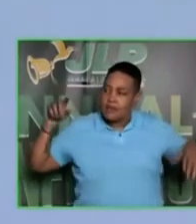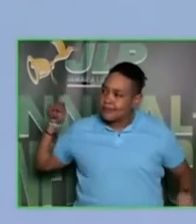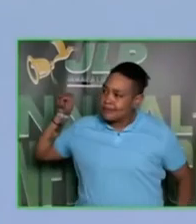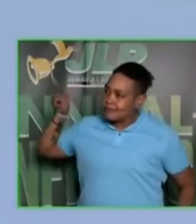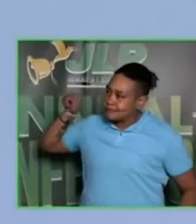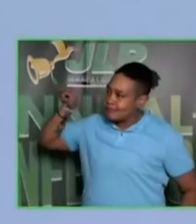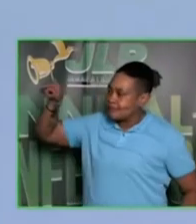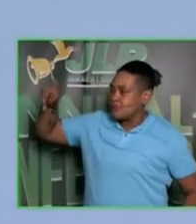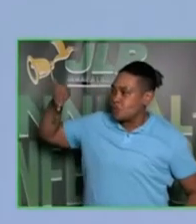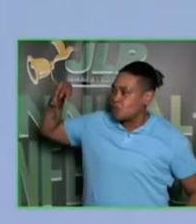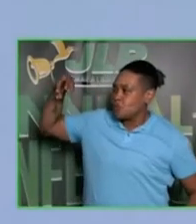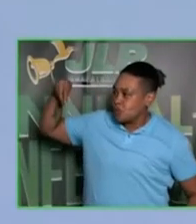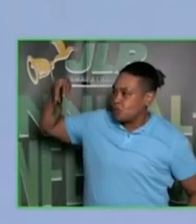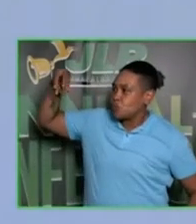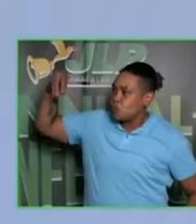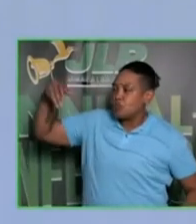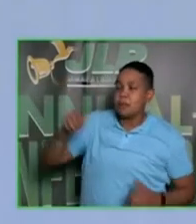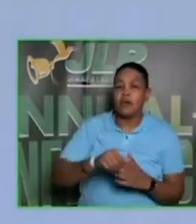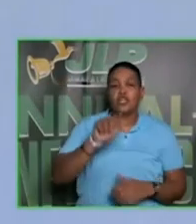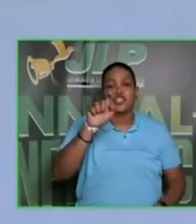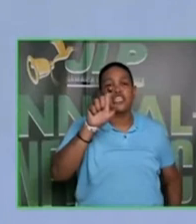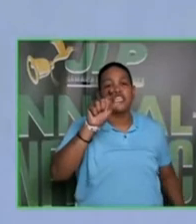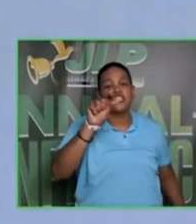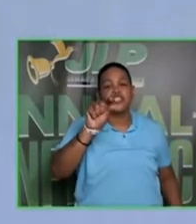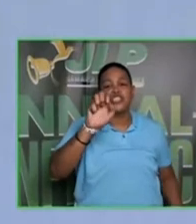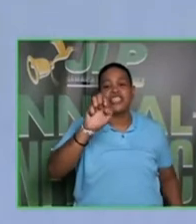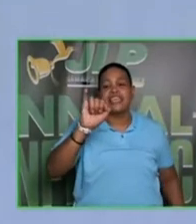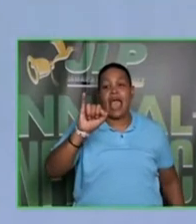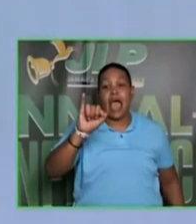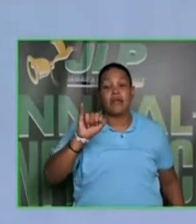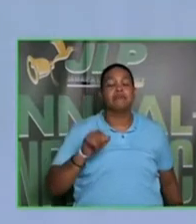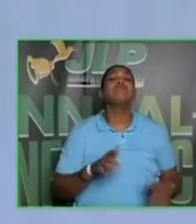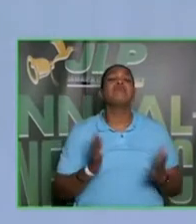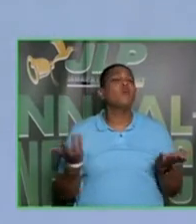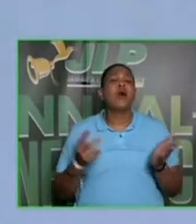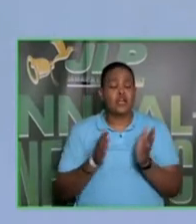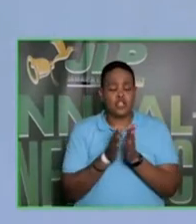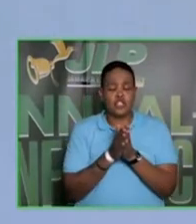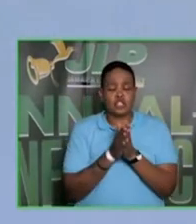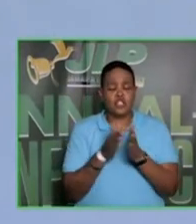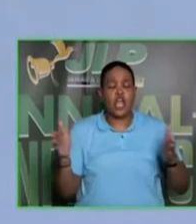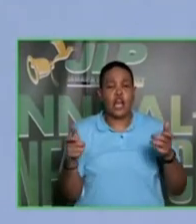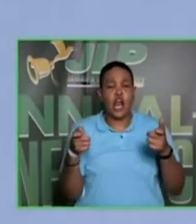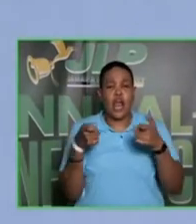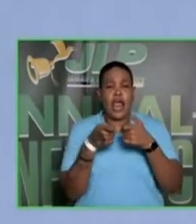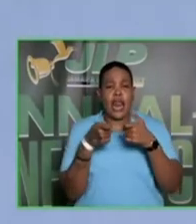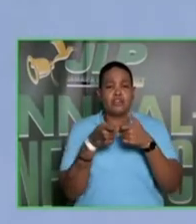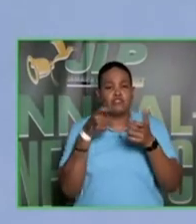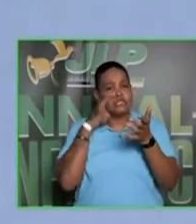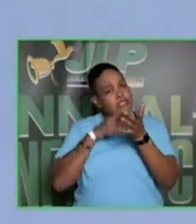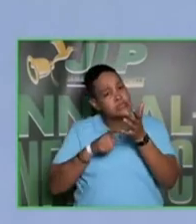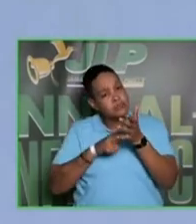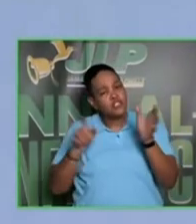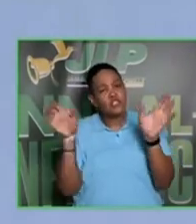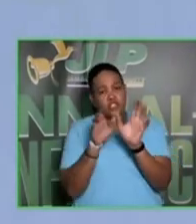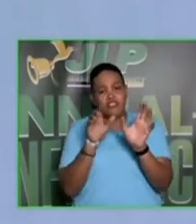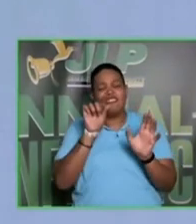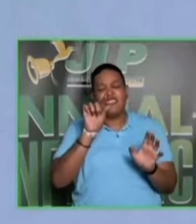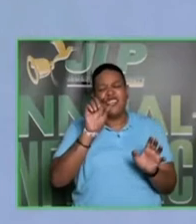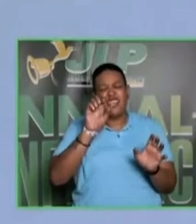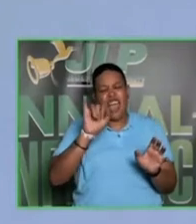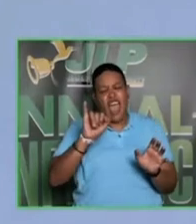and GEI, that is the General Electrical Inspector certification.